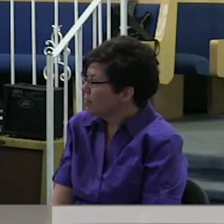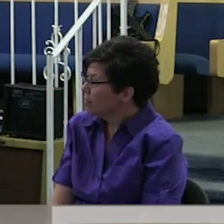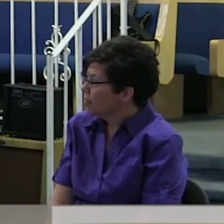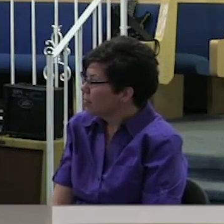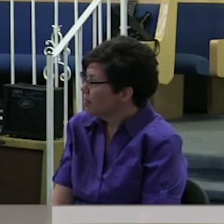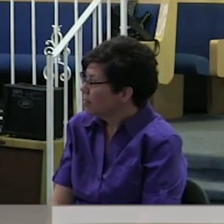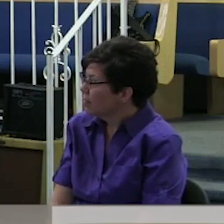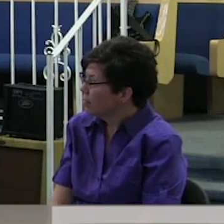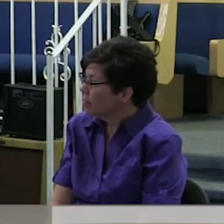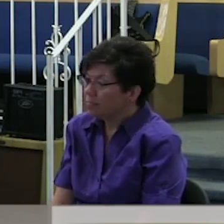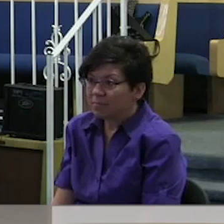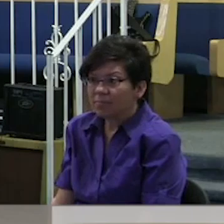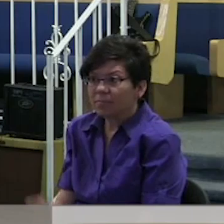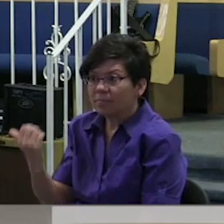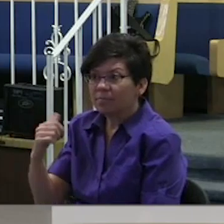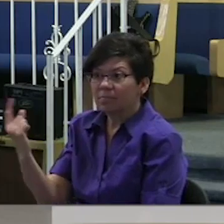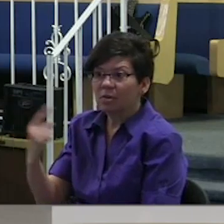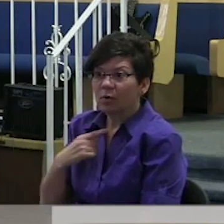Is anyone thirsty today?